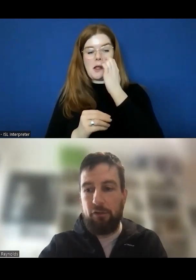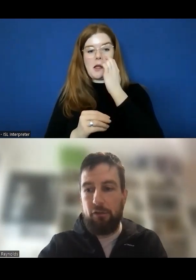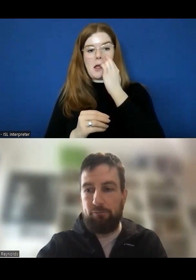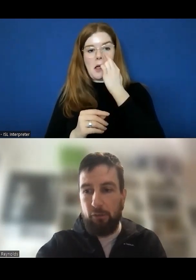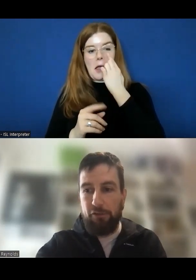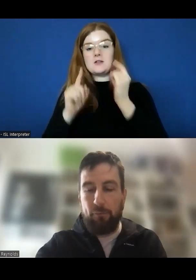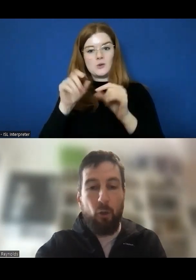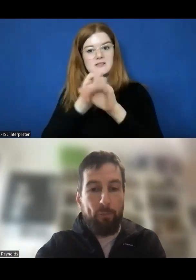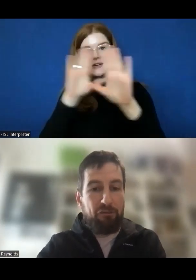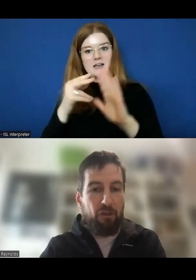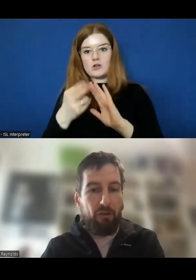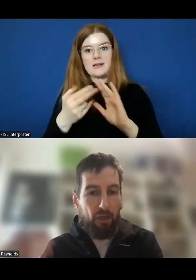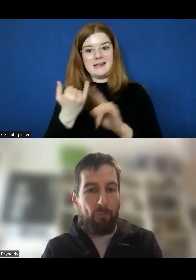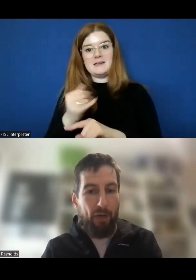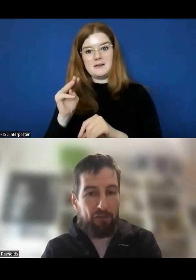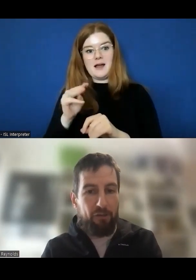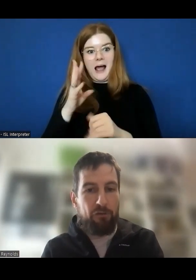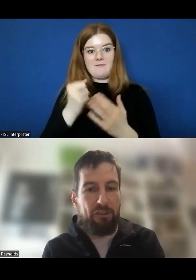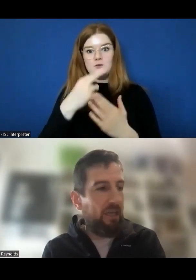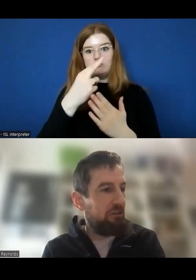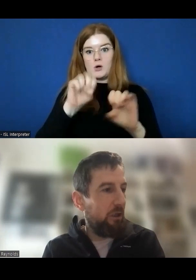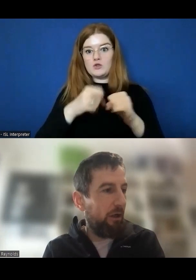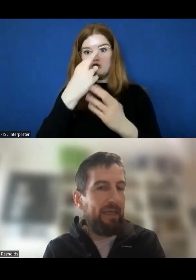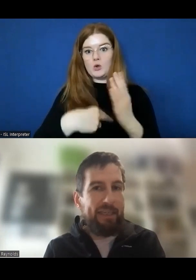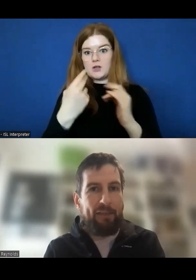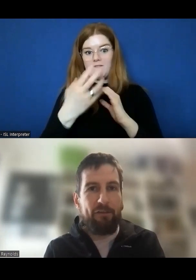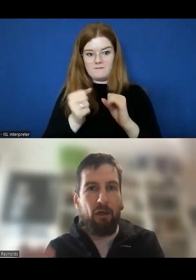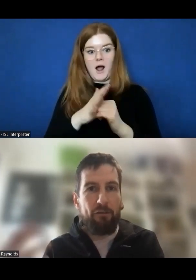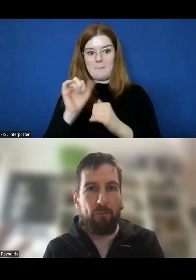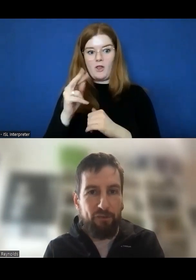clear under, there is a prohibition on apartheid under international law.